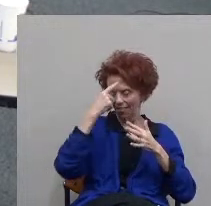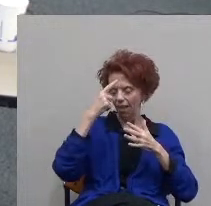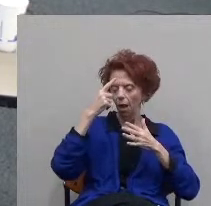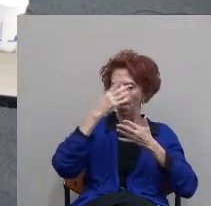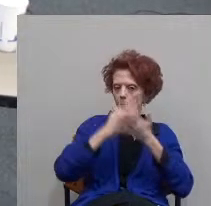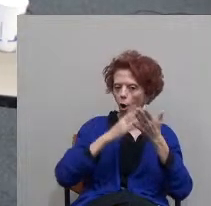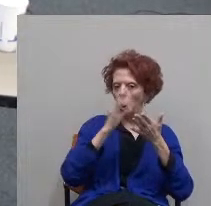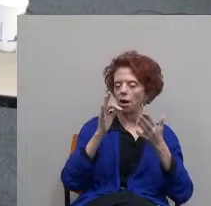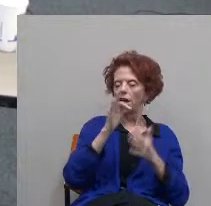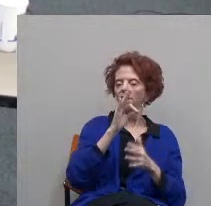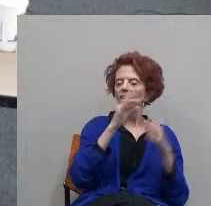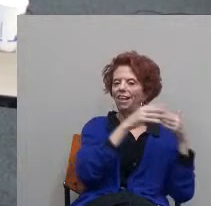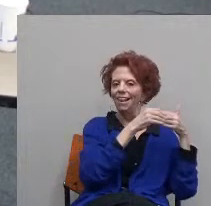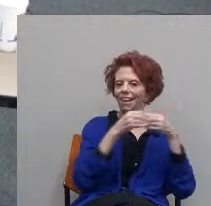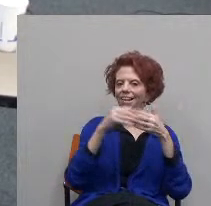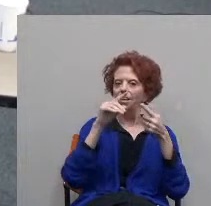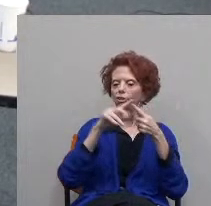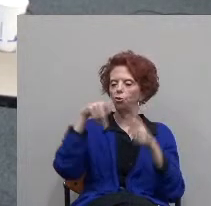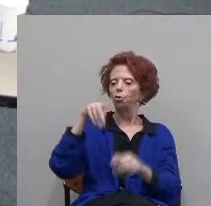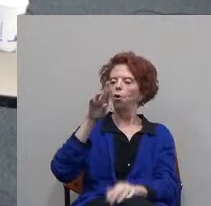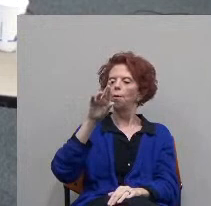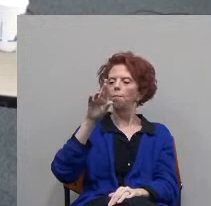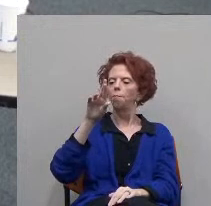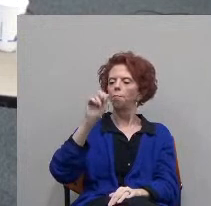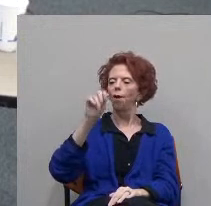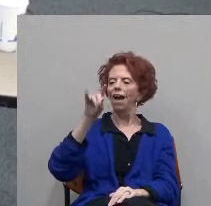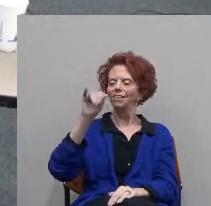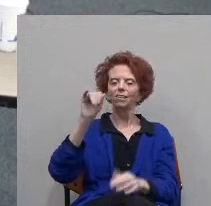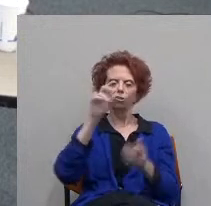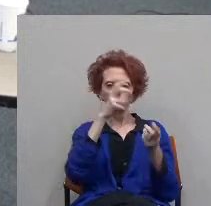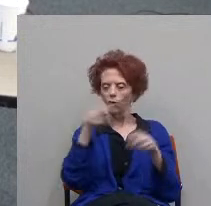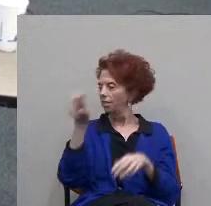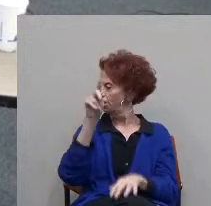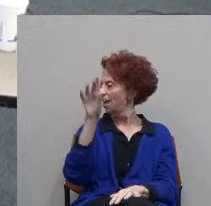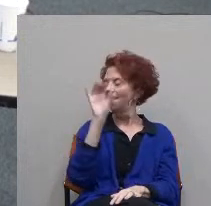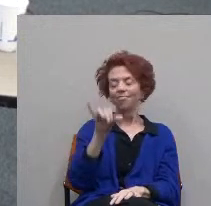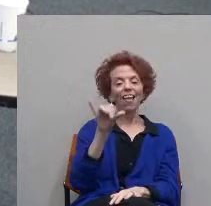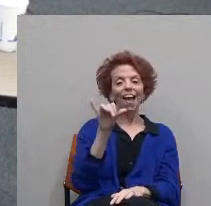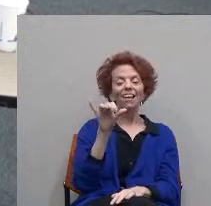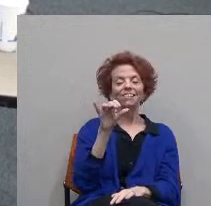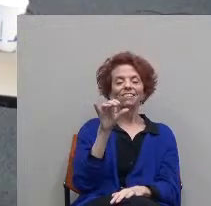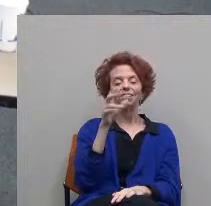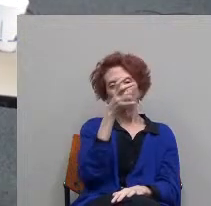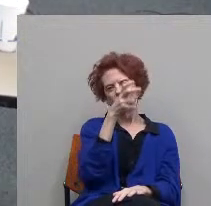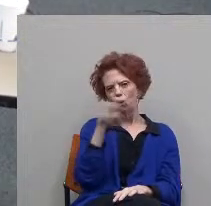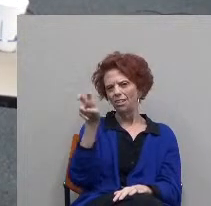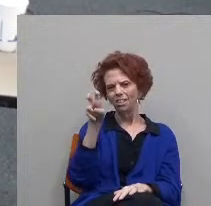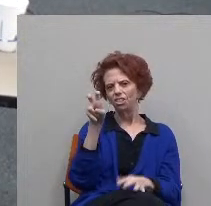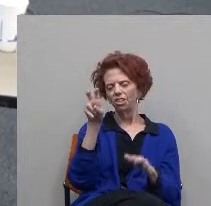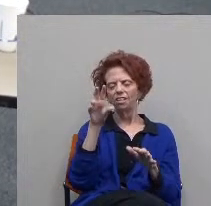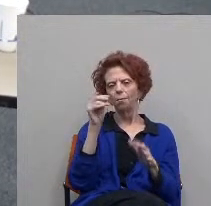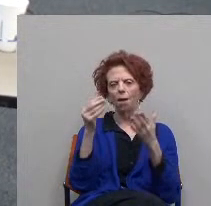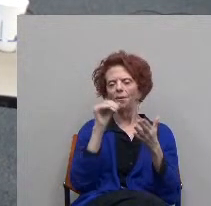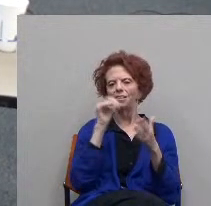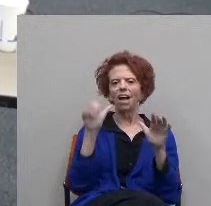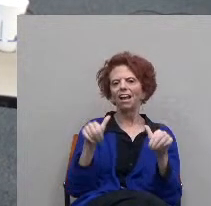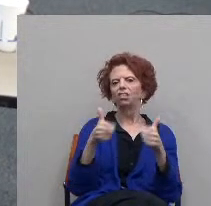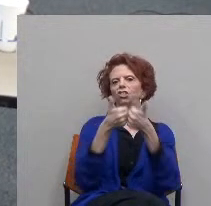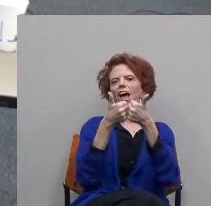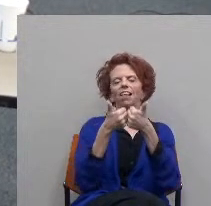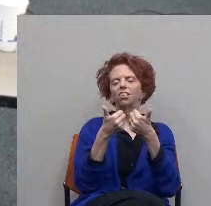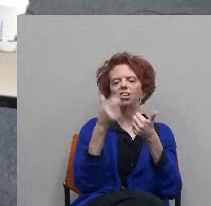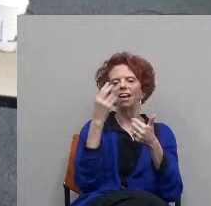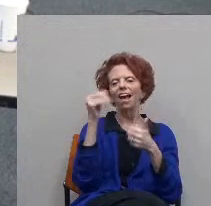LEAP to Praxis transition, and that certain exams were not quite transitioned and as challenging as